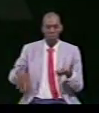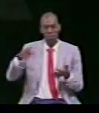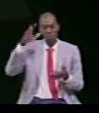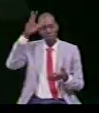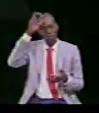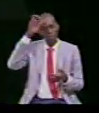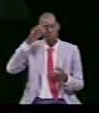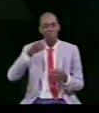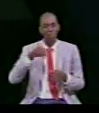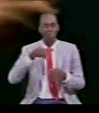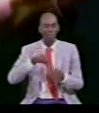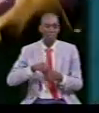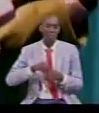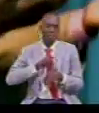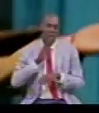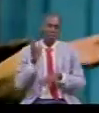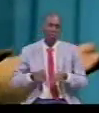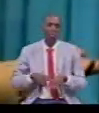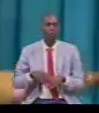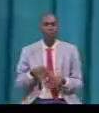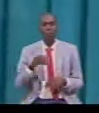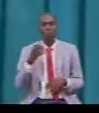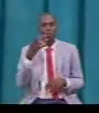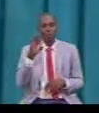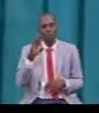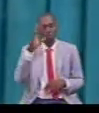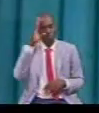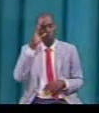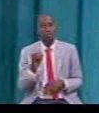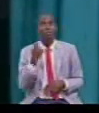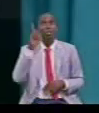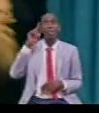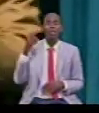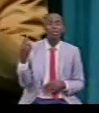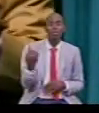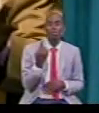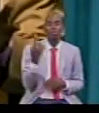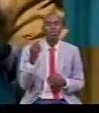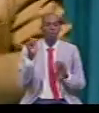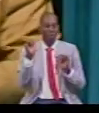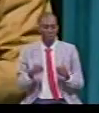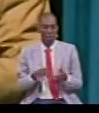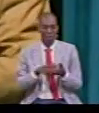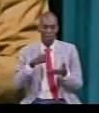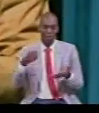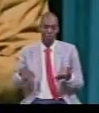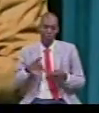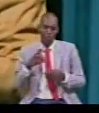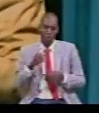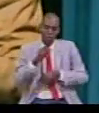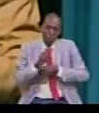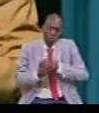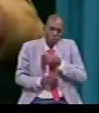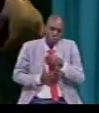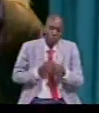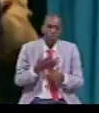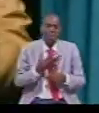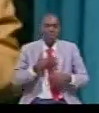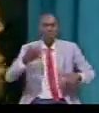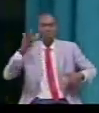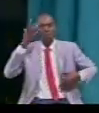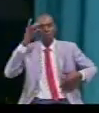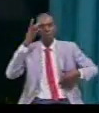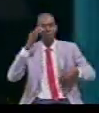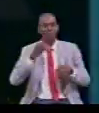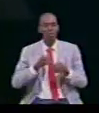nature in man. He's the one that can remove the suffering and the sickness in man. And